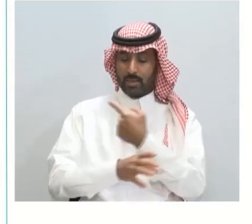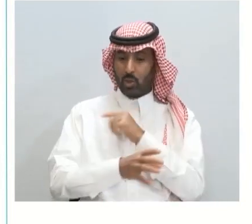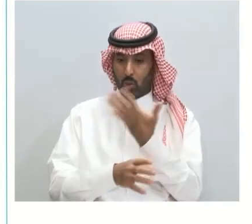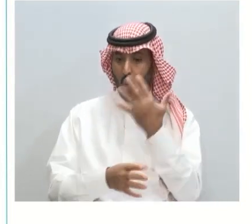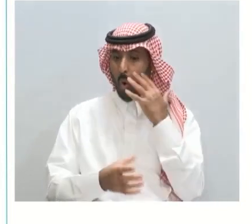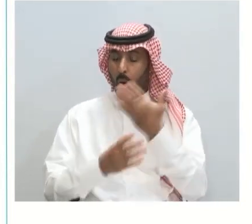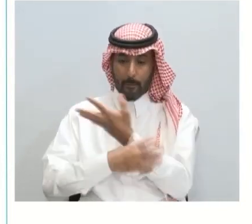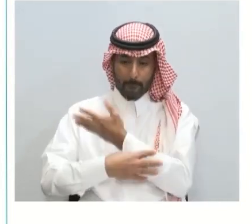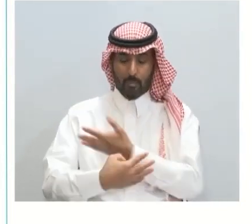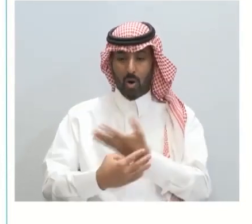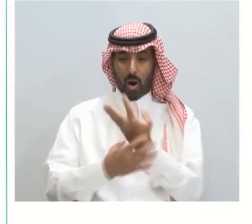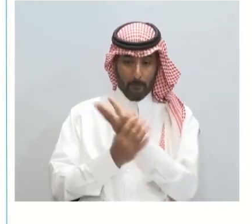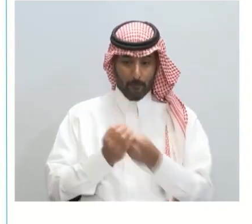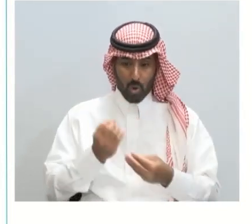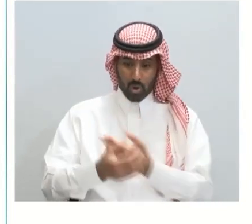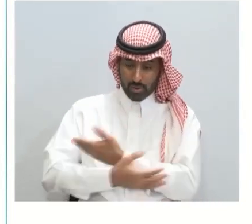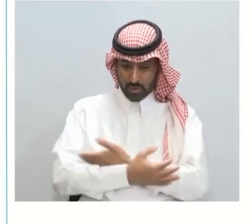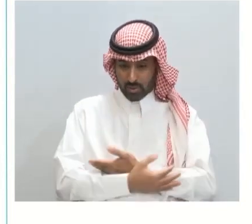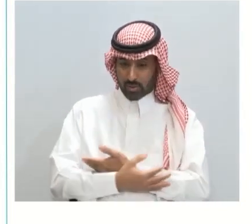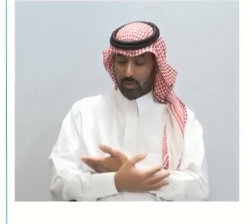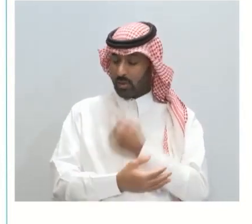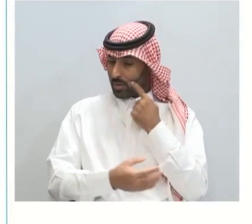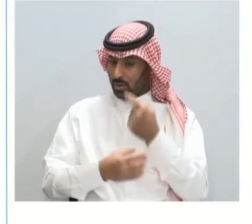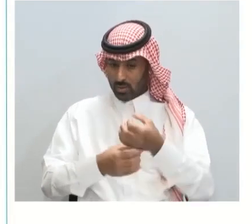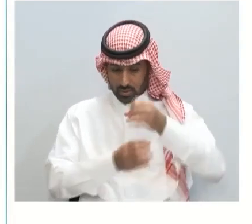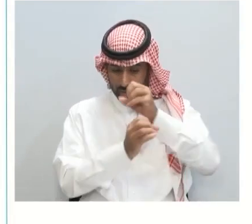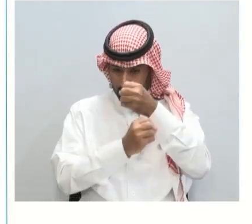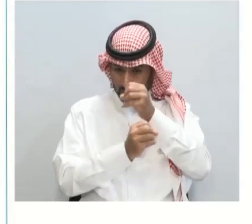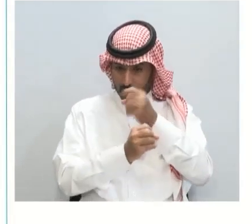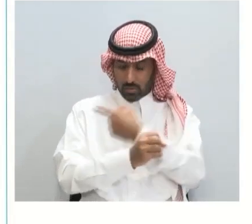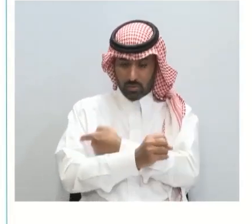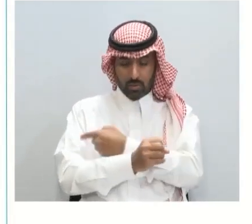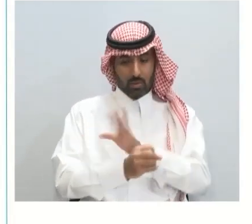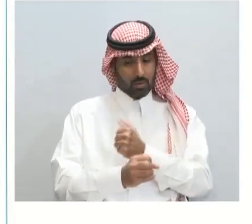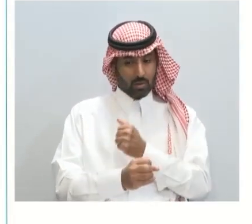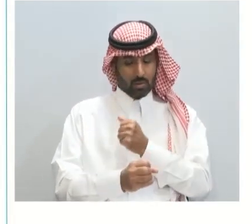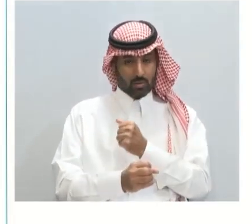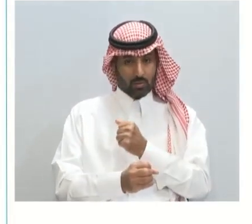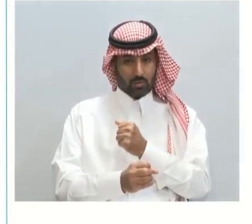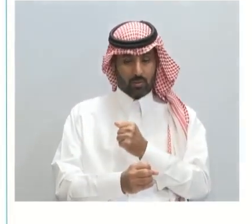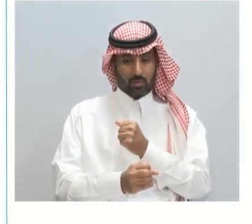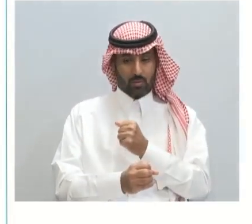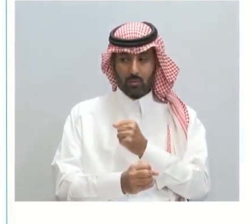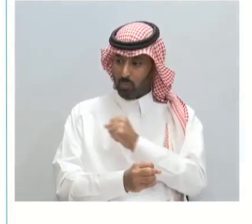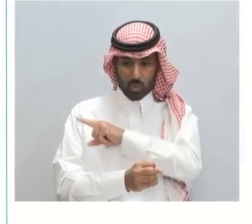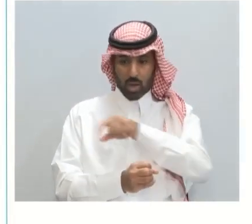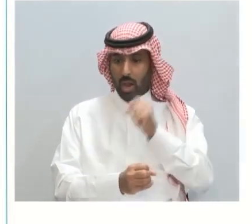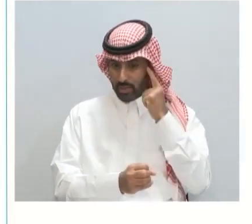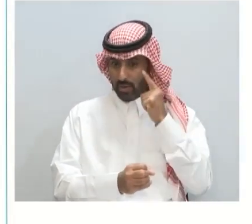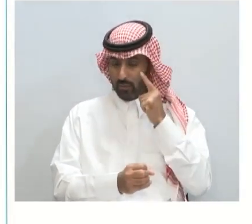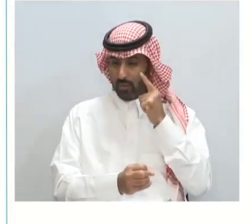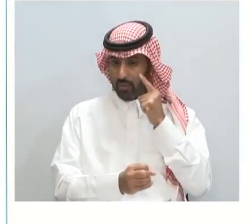Newborn screening is not a common type of genetic testing. Is this true or false?